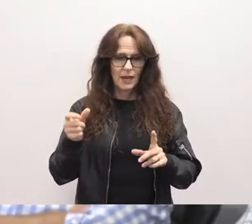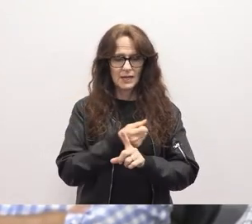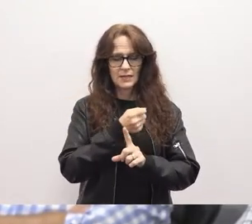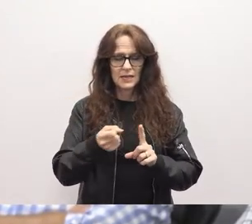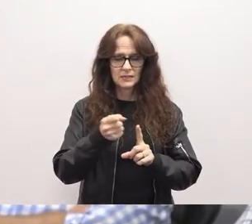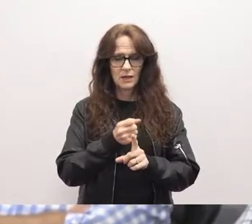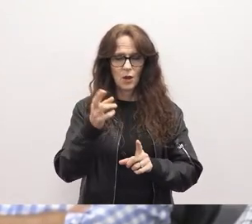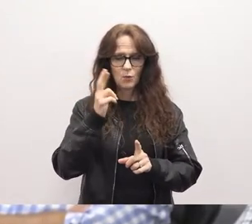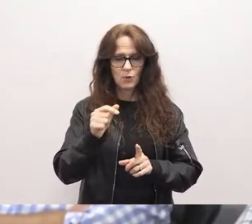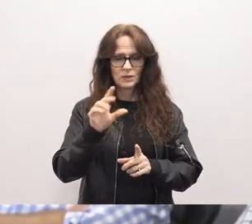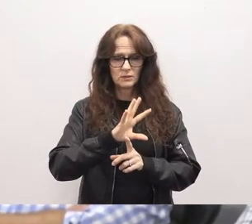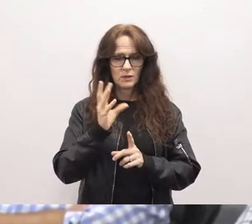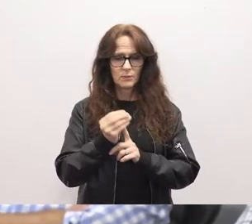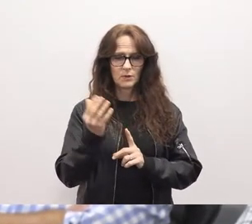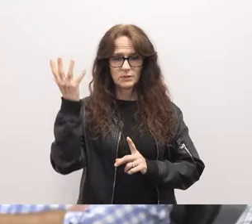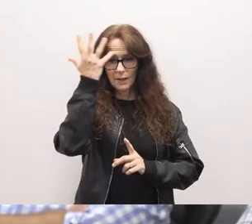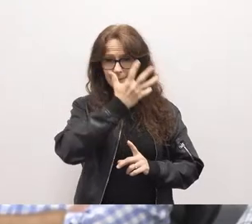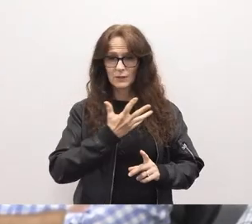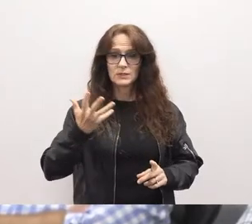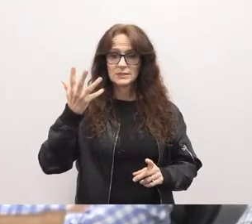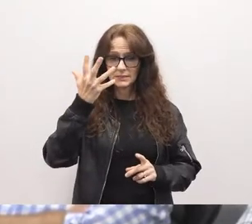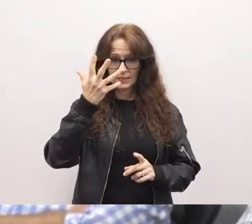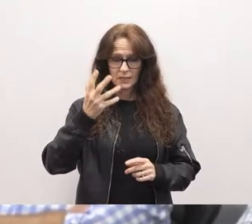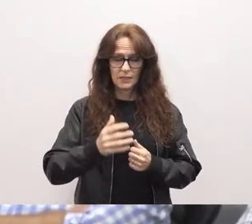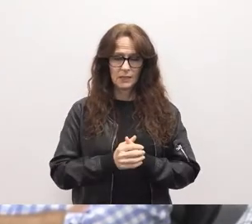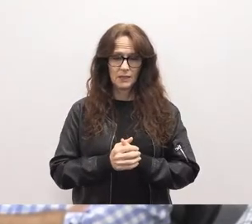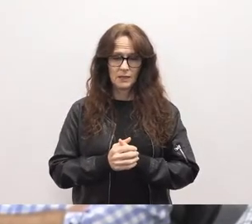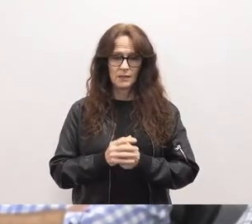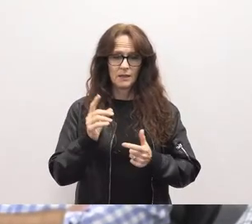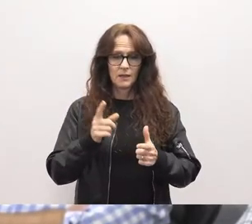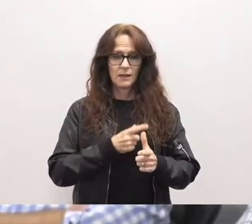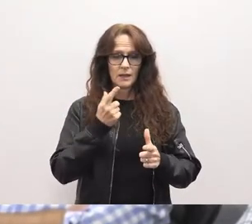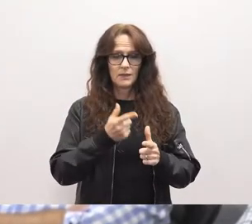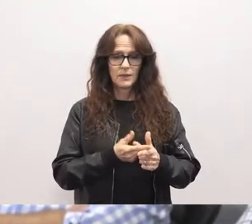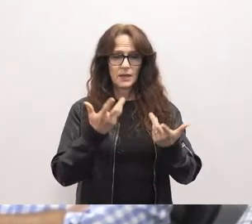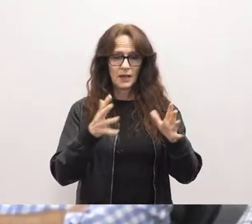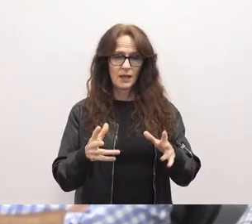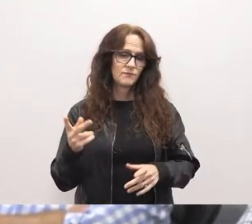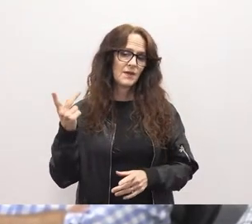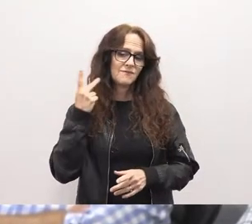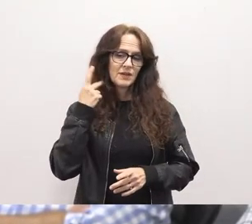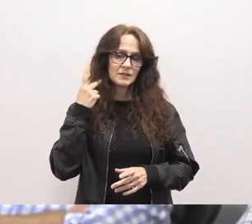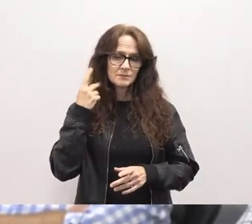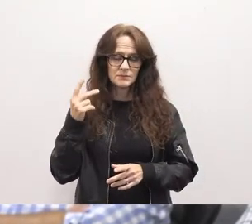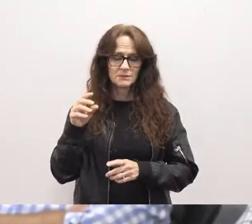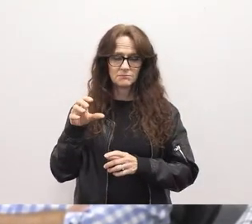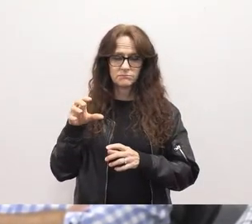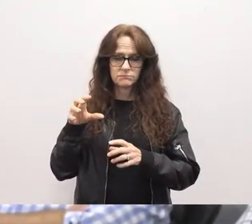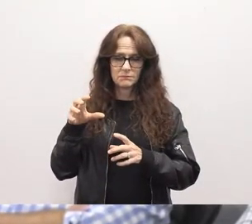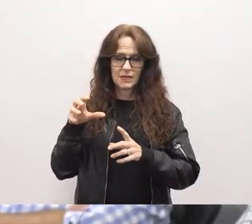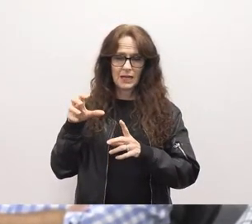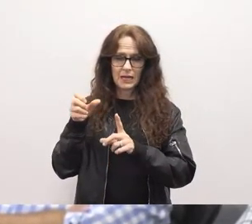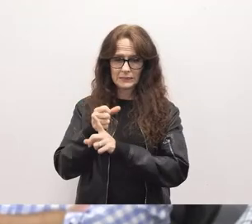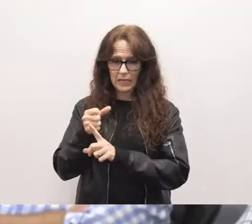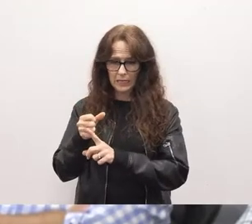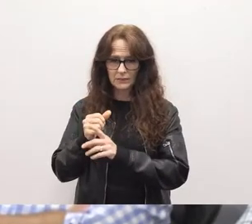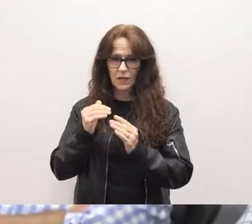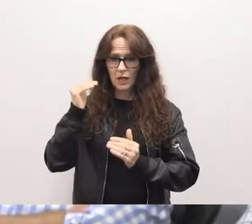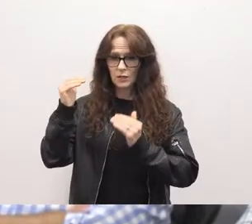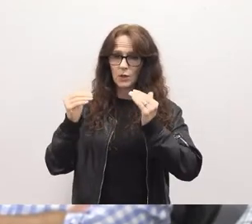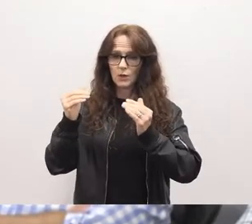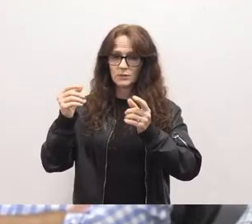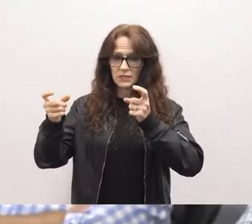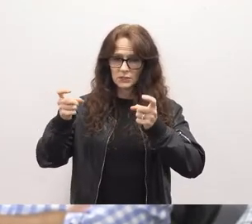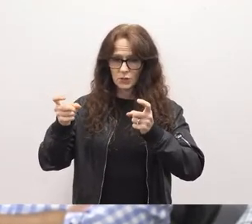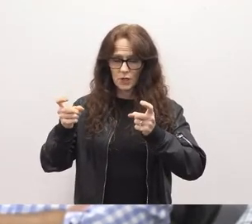racial and cultural appearance. Then, after victims are attacked, adults who are in charge